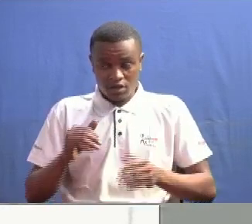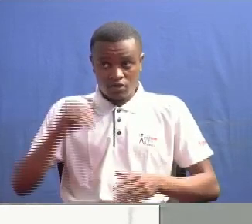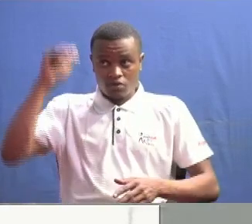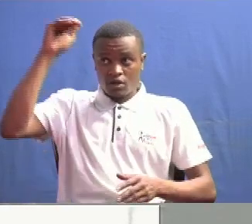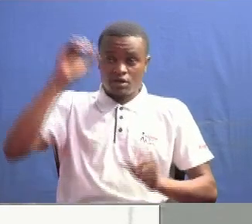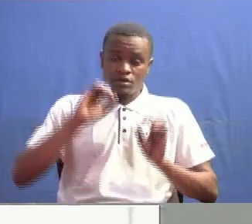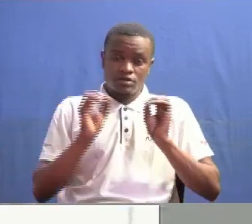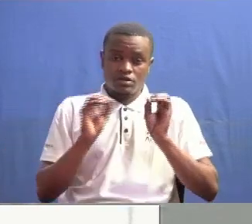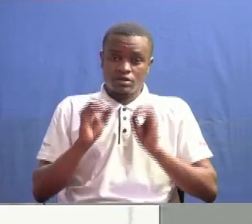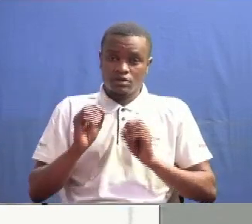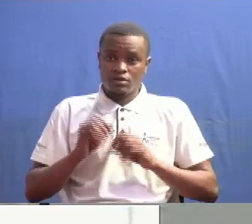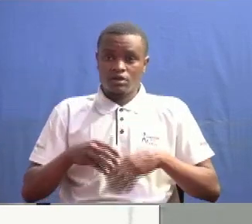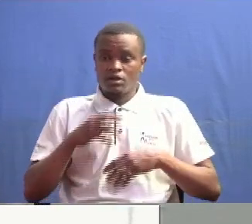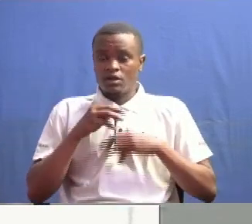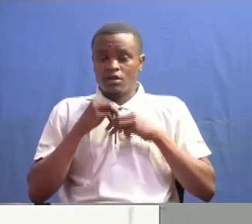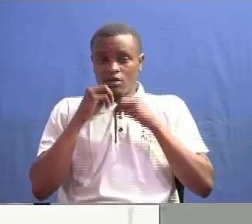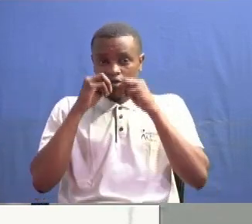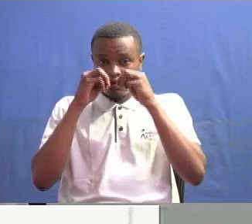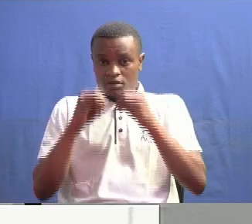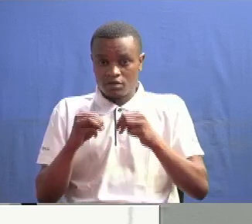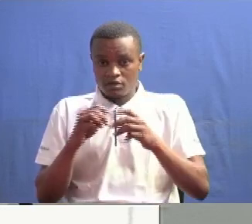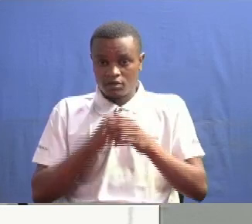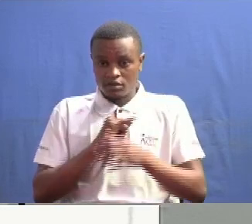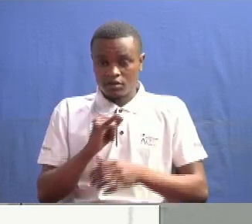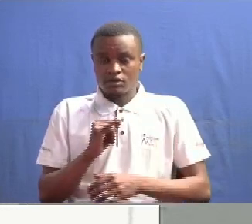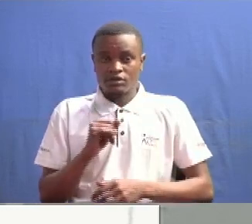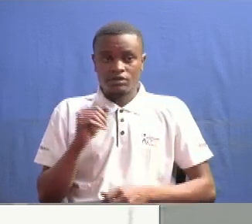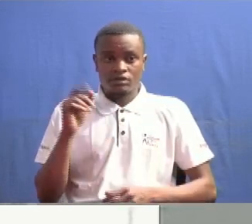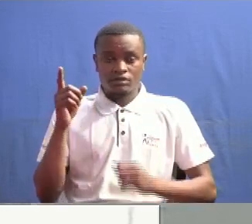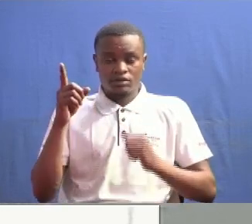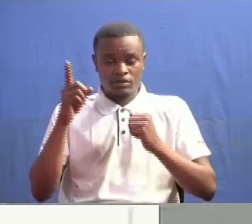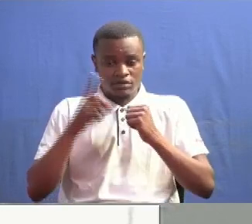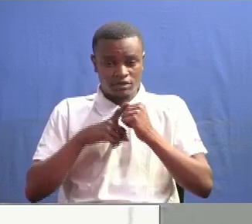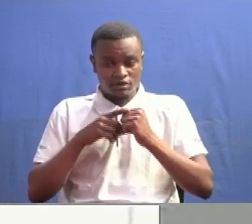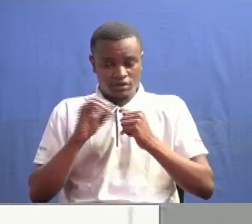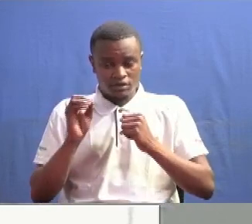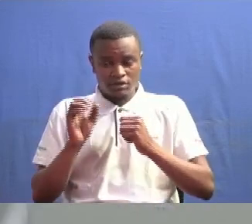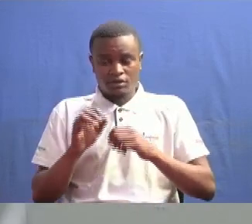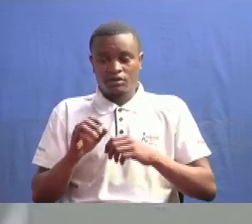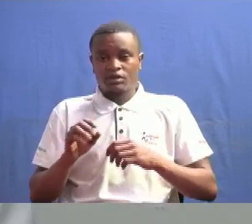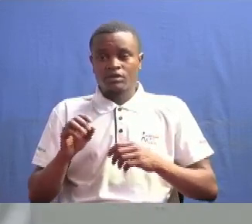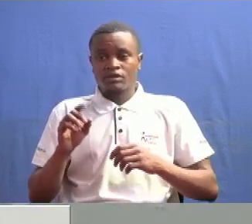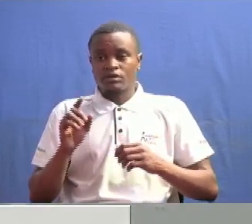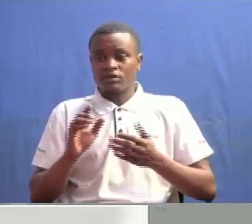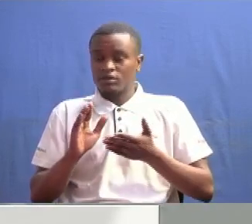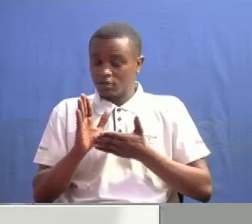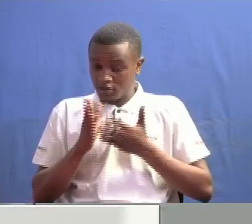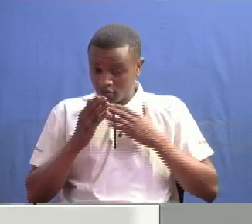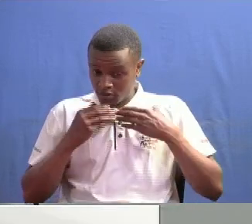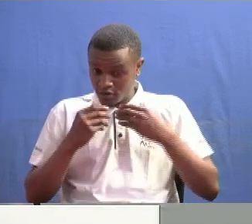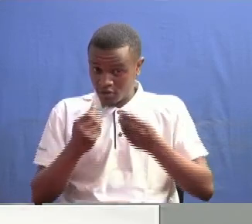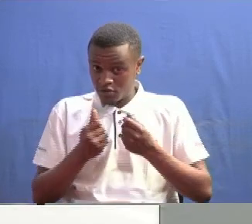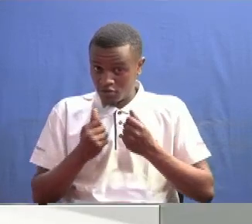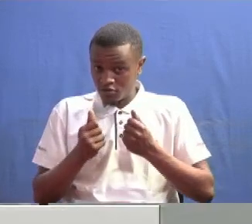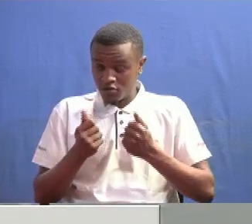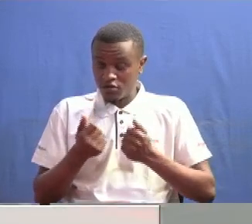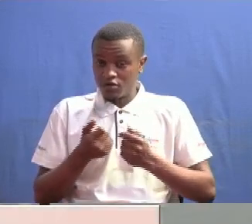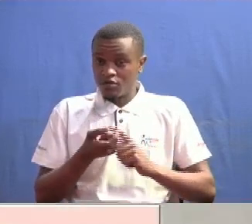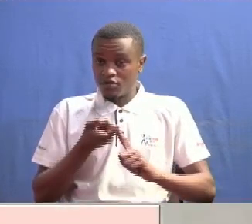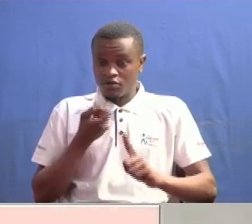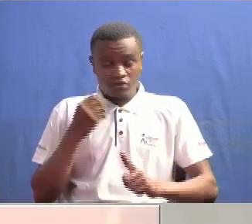that 60% of hearing loss in children is reversible, and it is because it is from